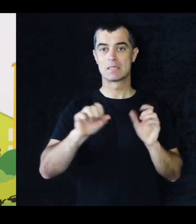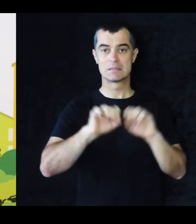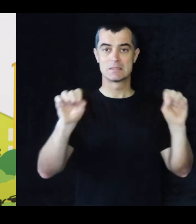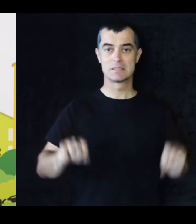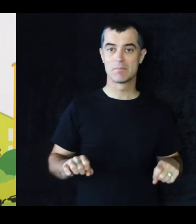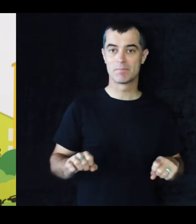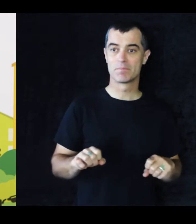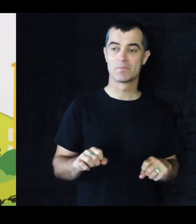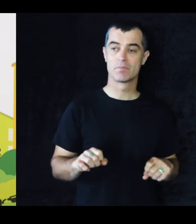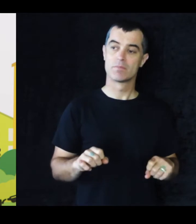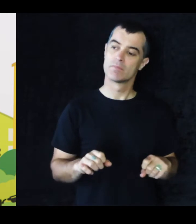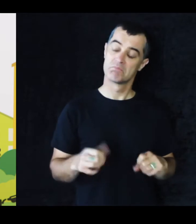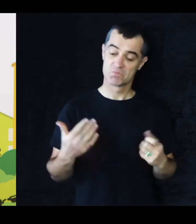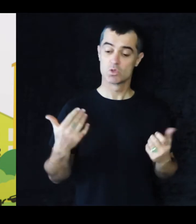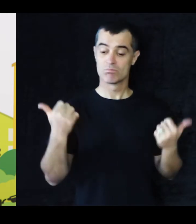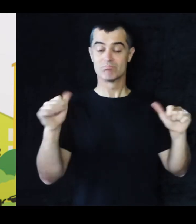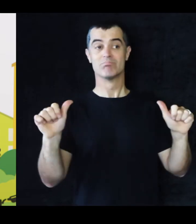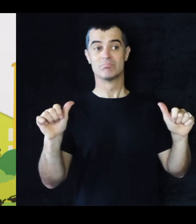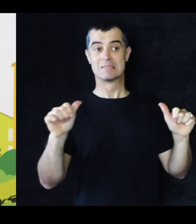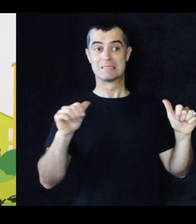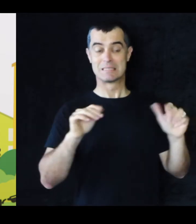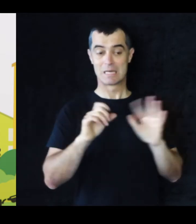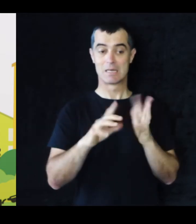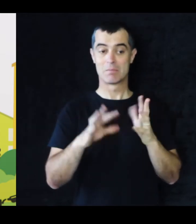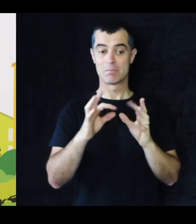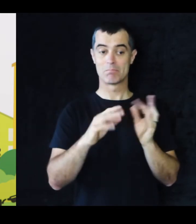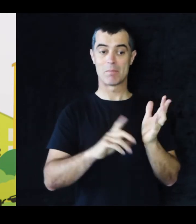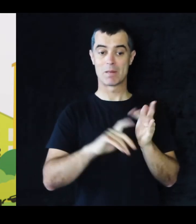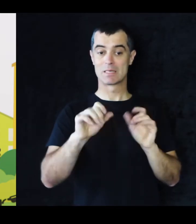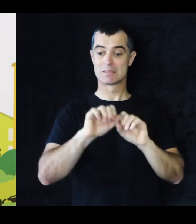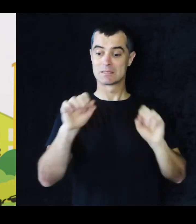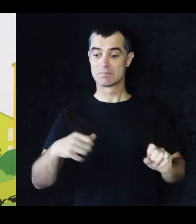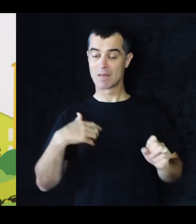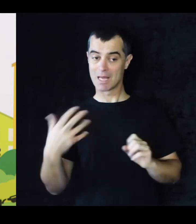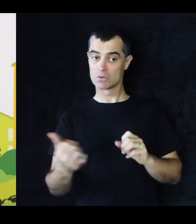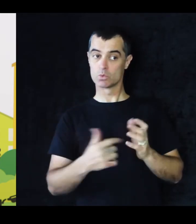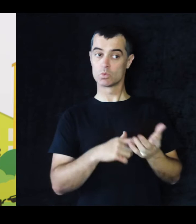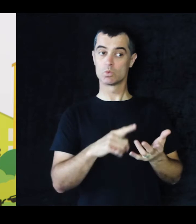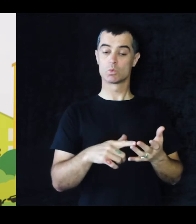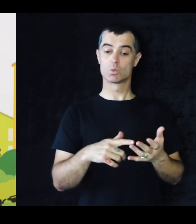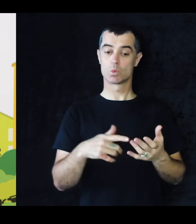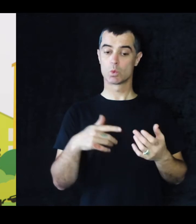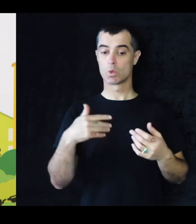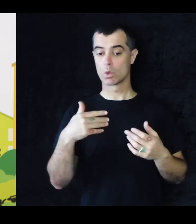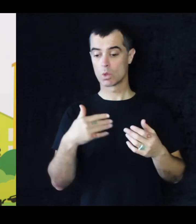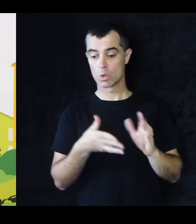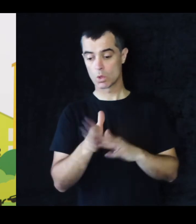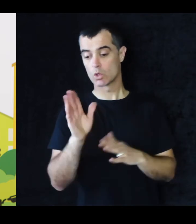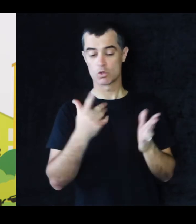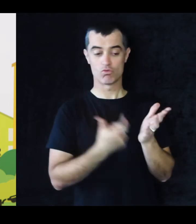the public system, and to get to the public system, I had